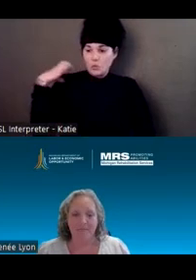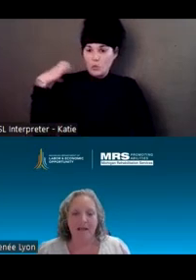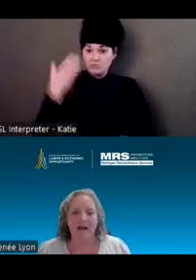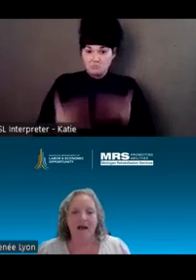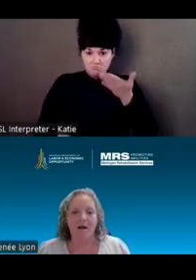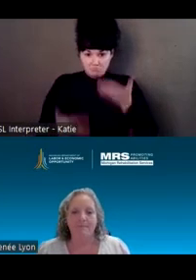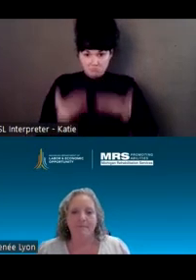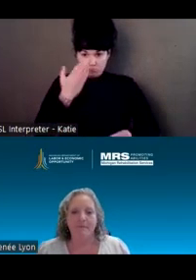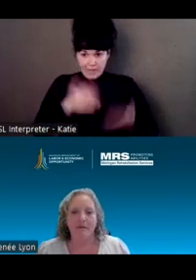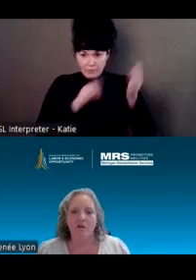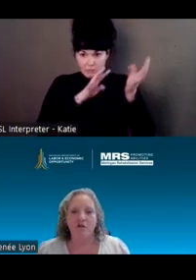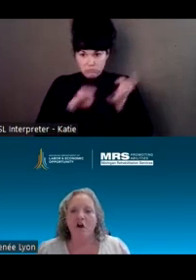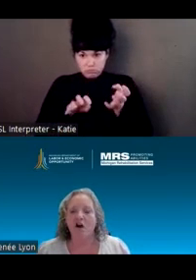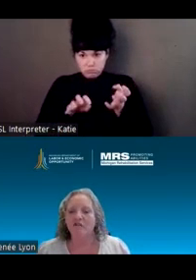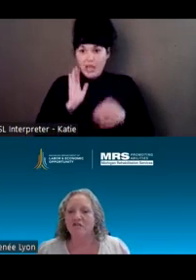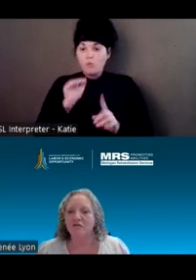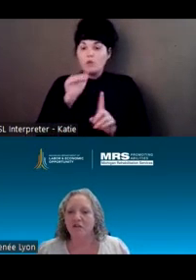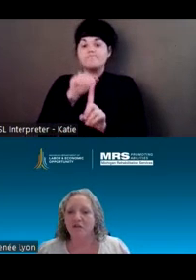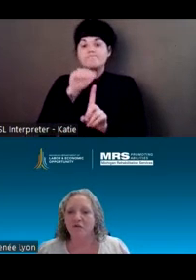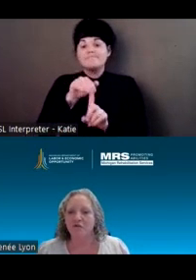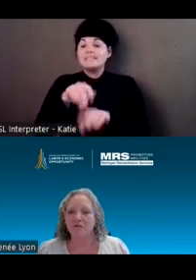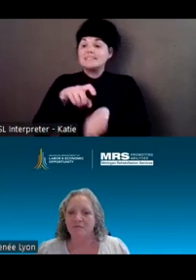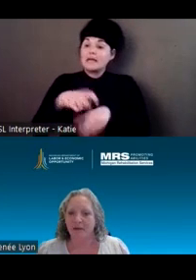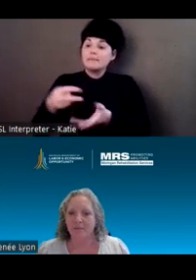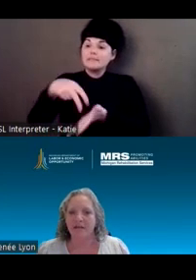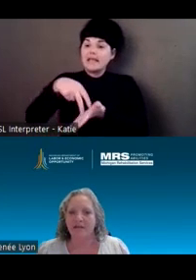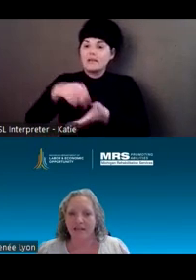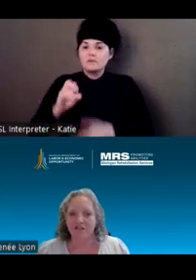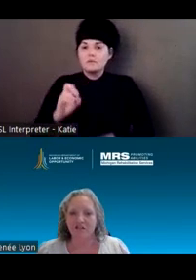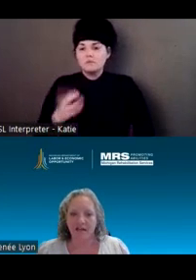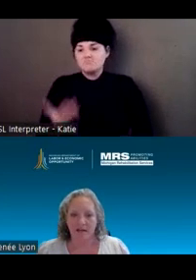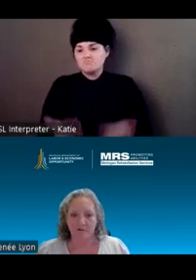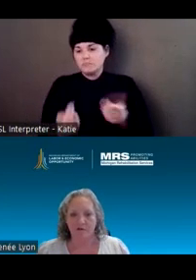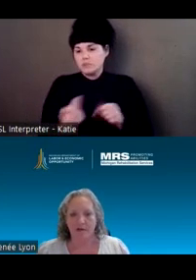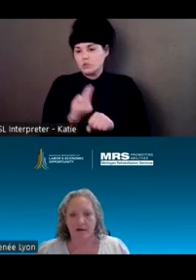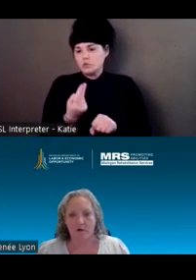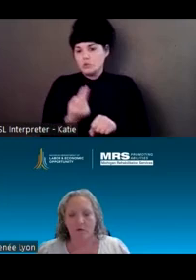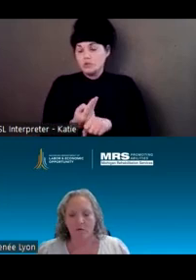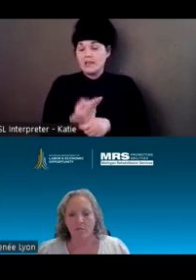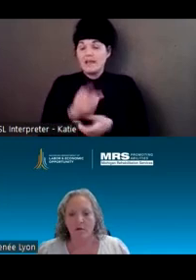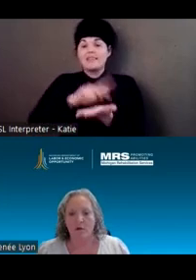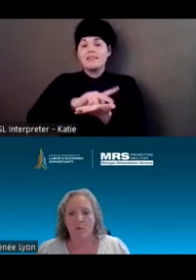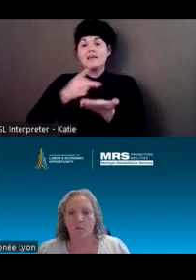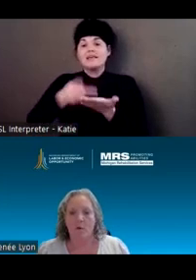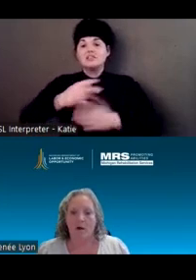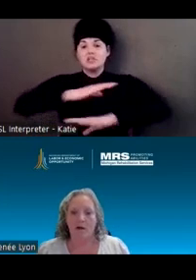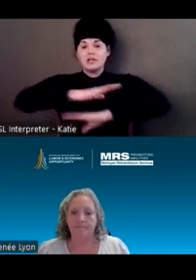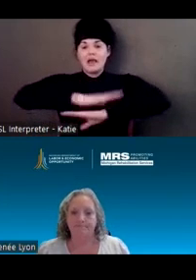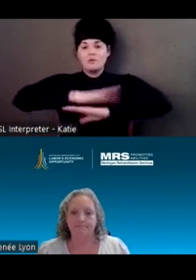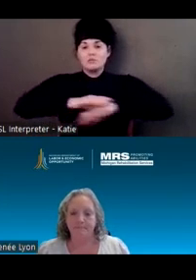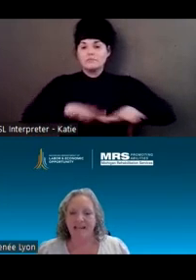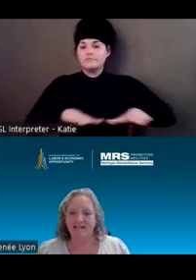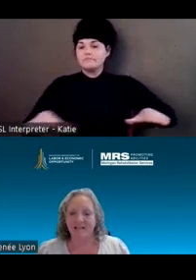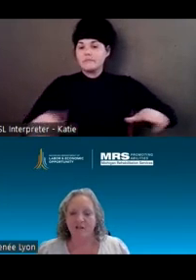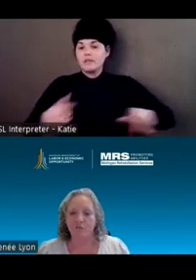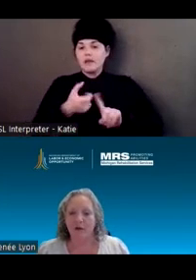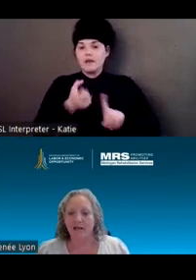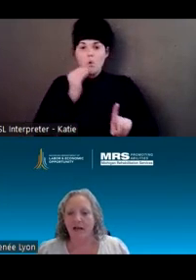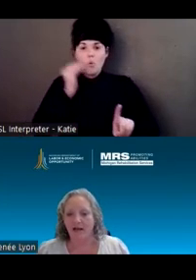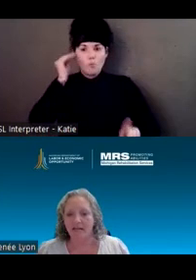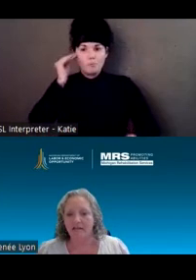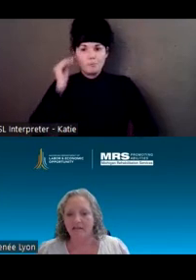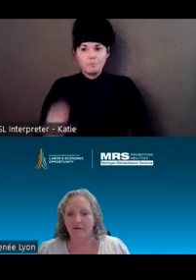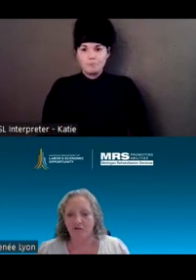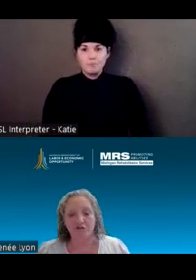stand. You could also use maybe the kitchen counter at home. It's at the